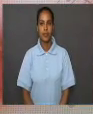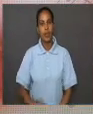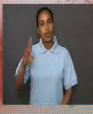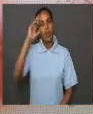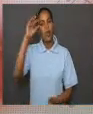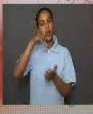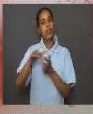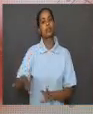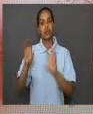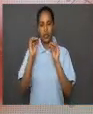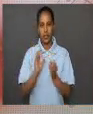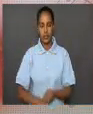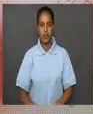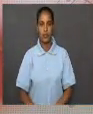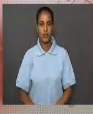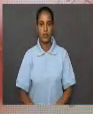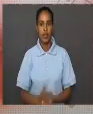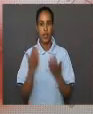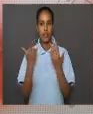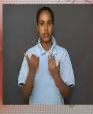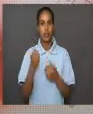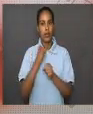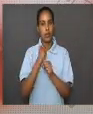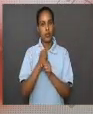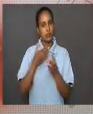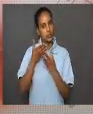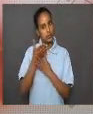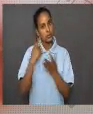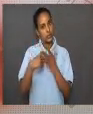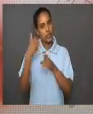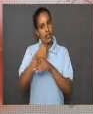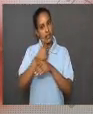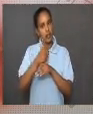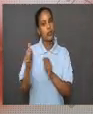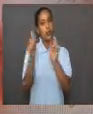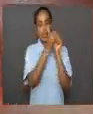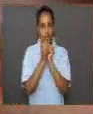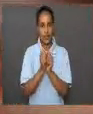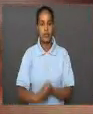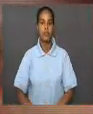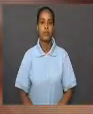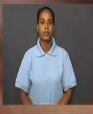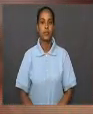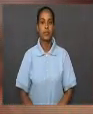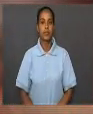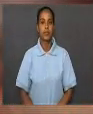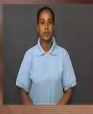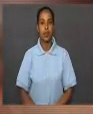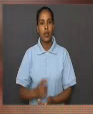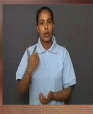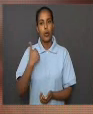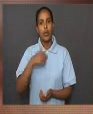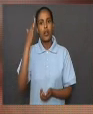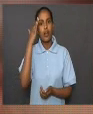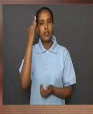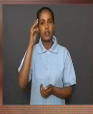Hello again, students. Let us work through this activity together. We know